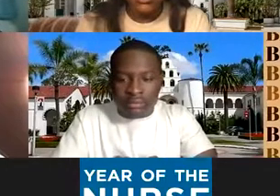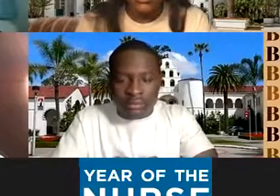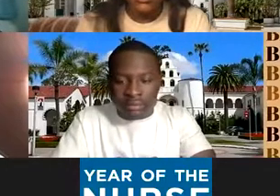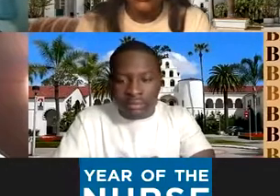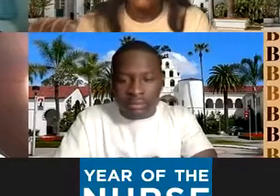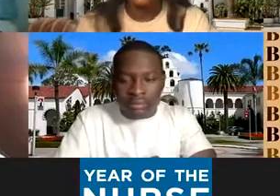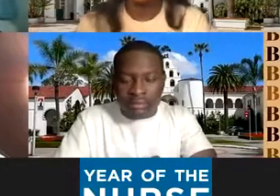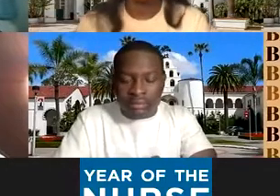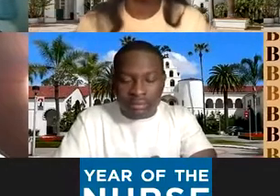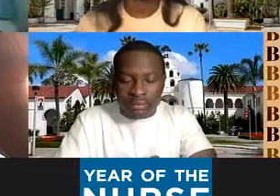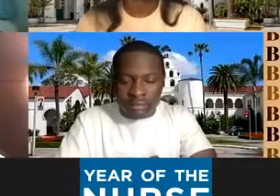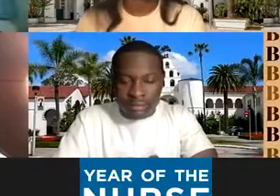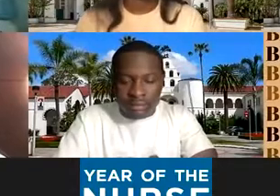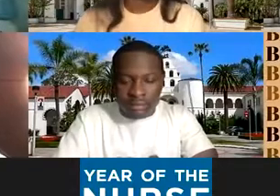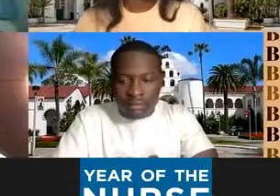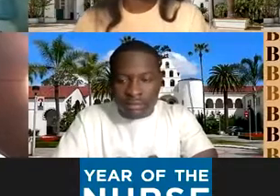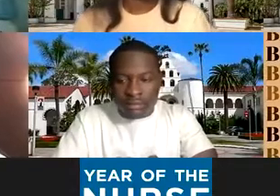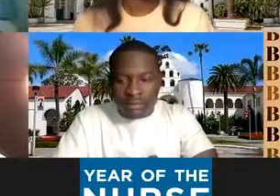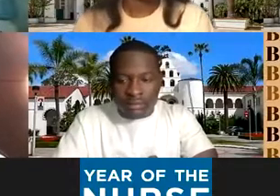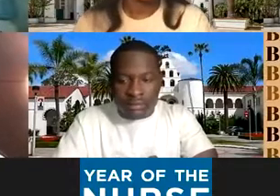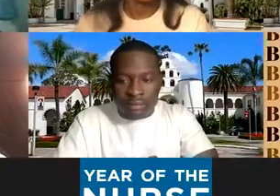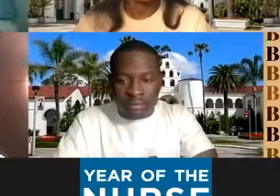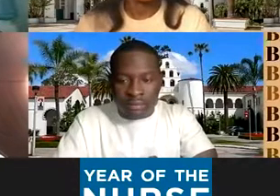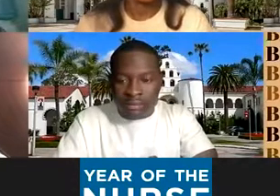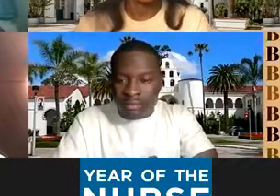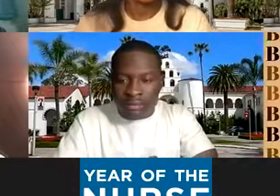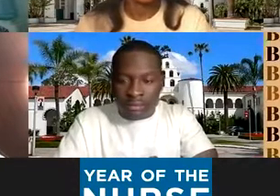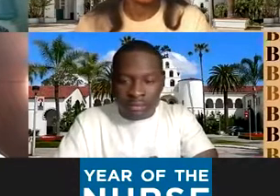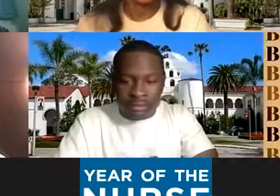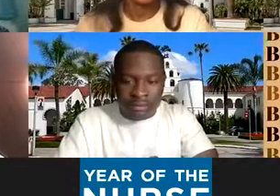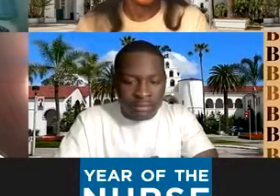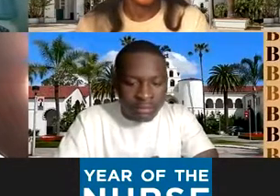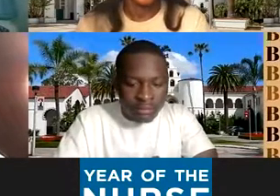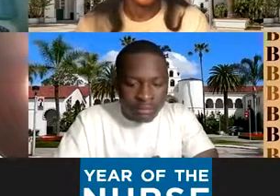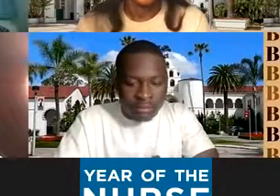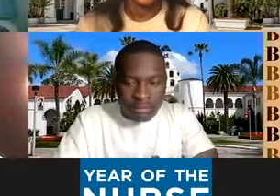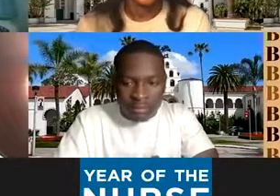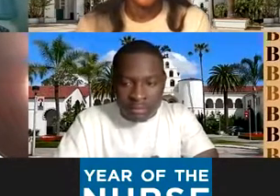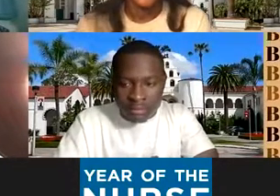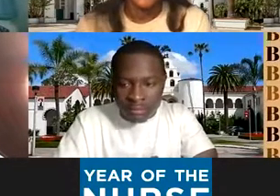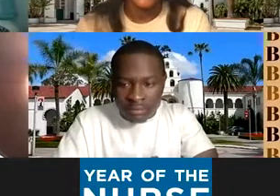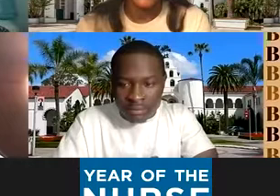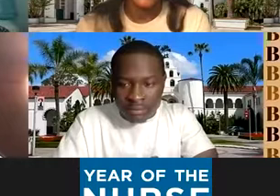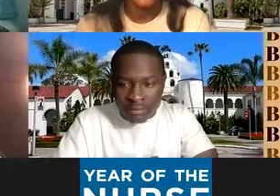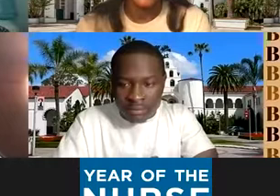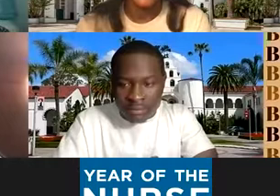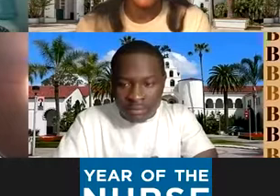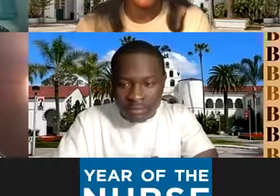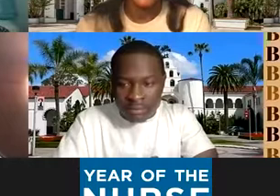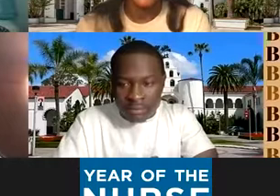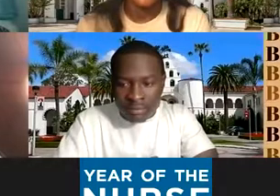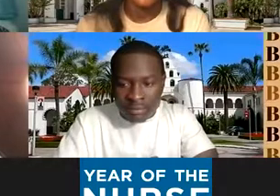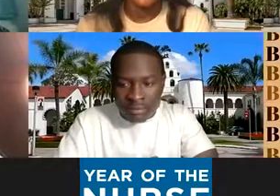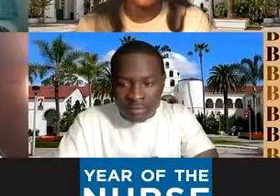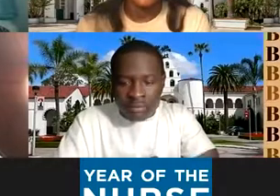video, we end every program at the BRC with our signature song. As soon as I